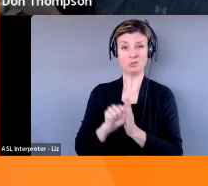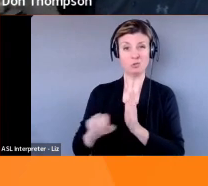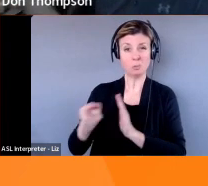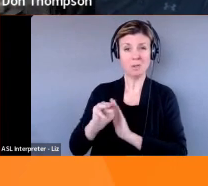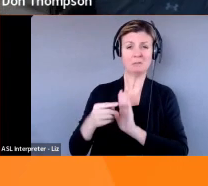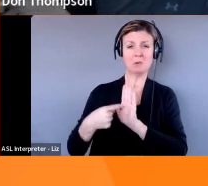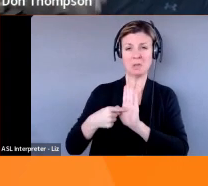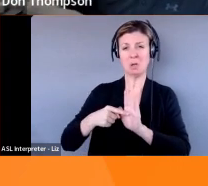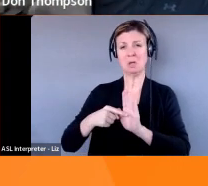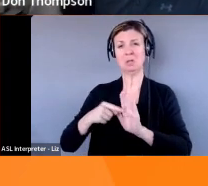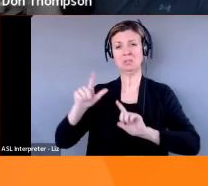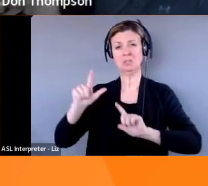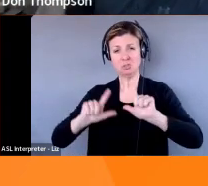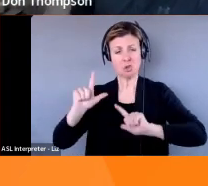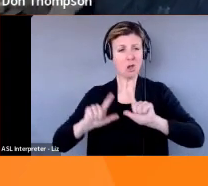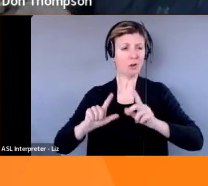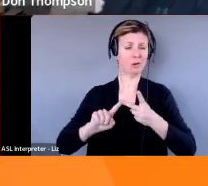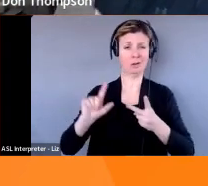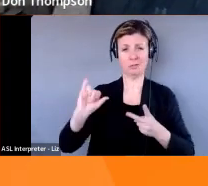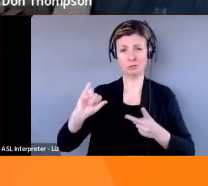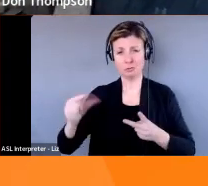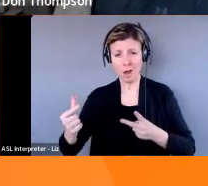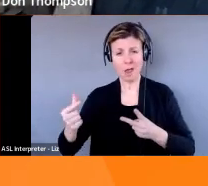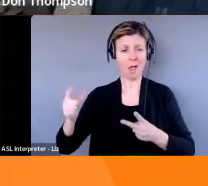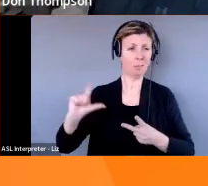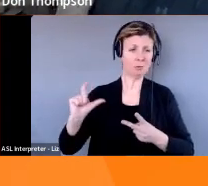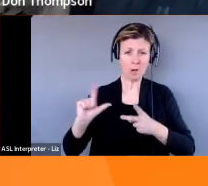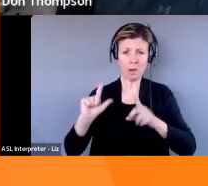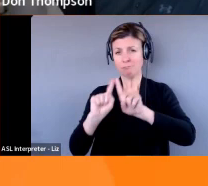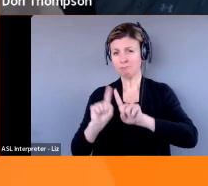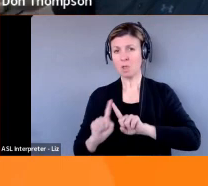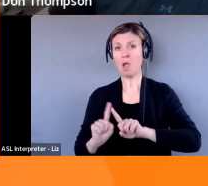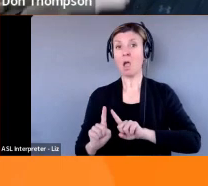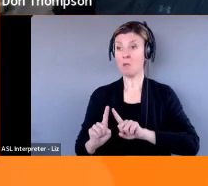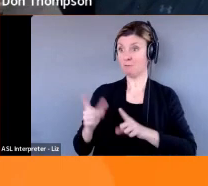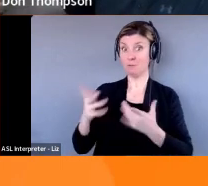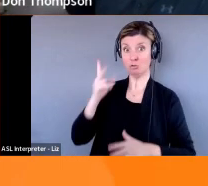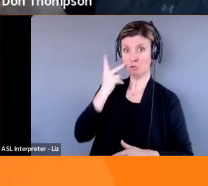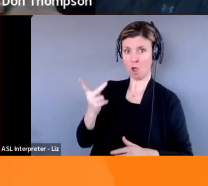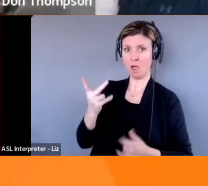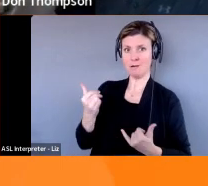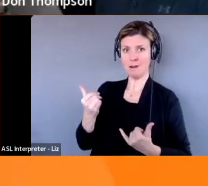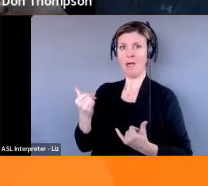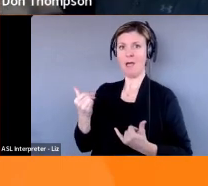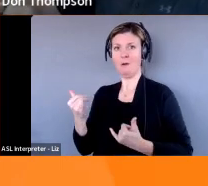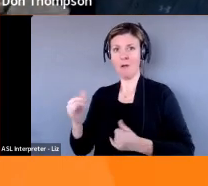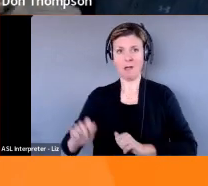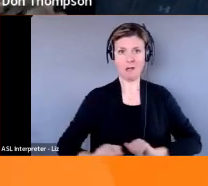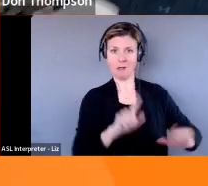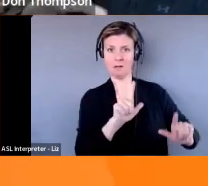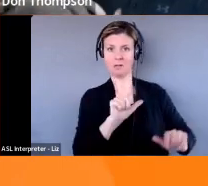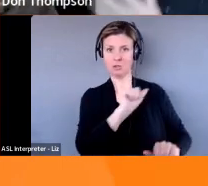channels. And they're coming to Amazon to buy your product. Okay. Eventually, we're going to build ratings and all other